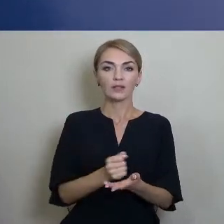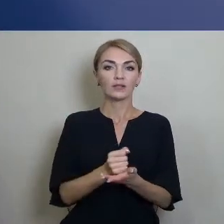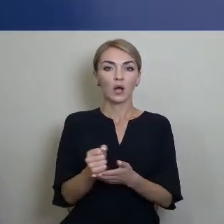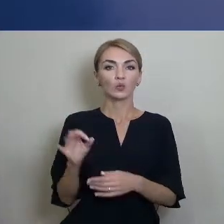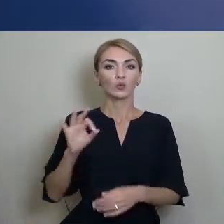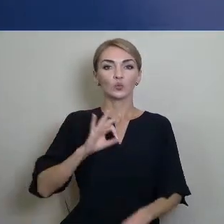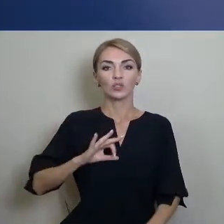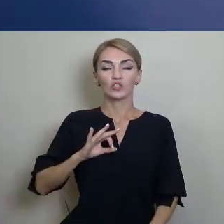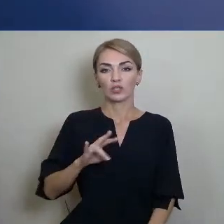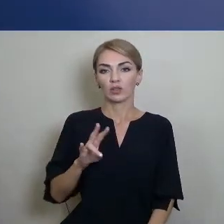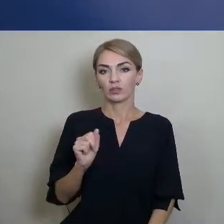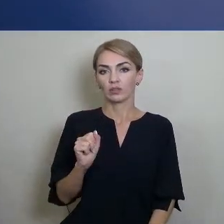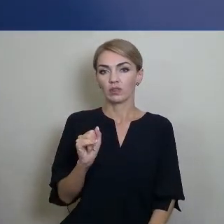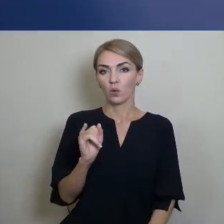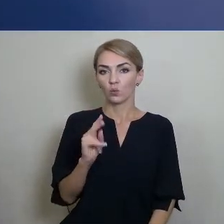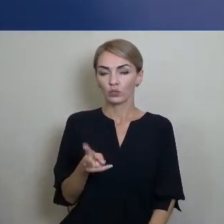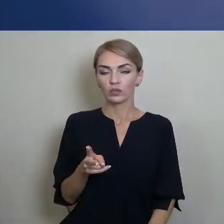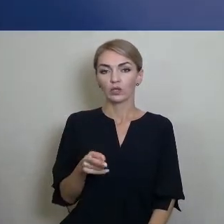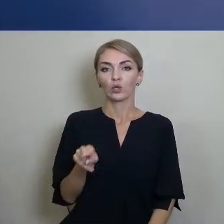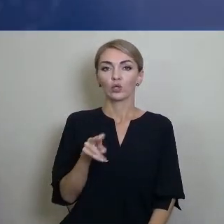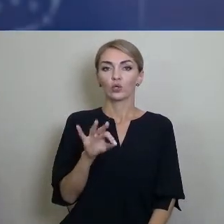Shepilov, PhD,